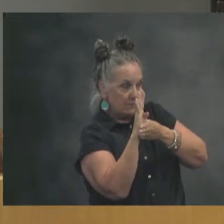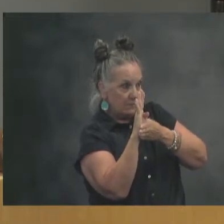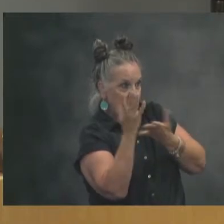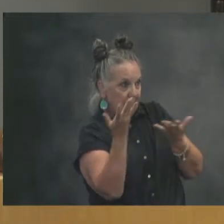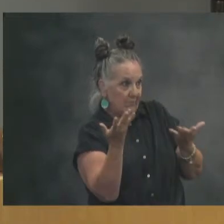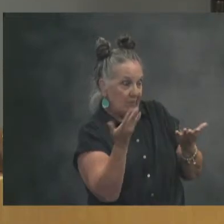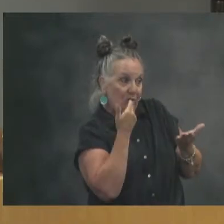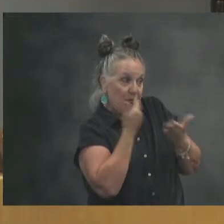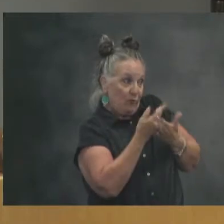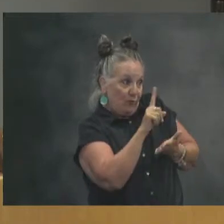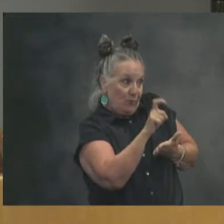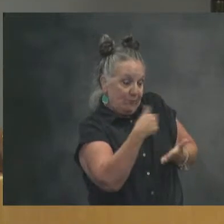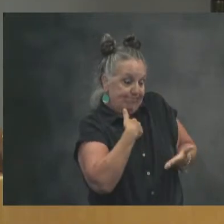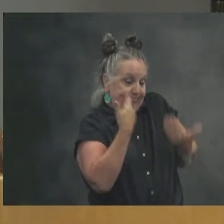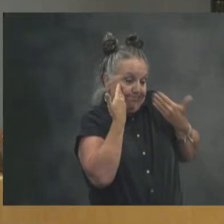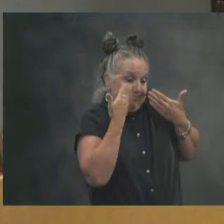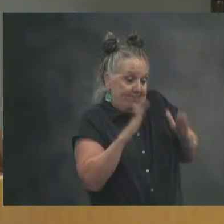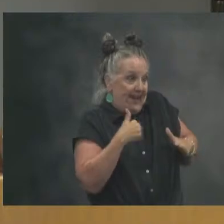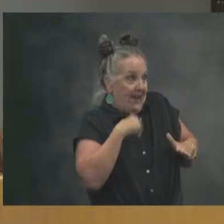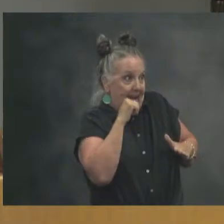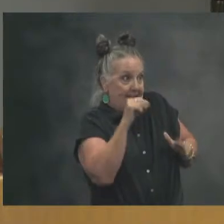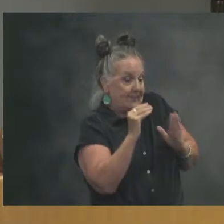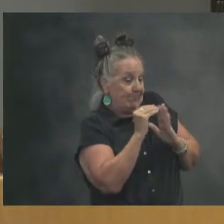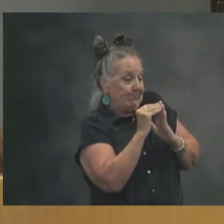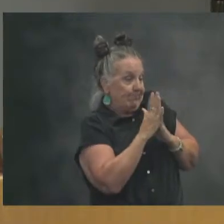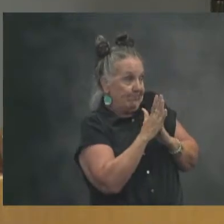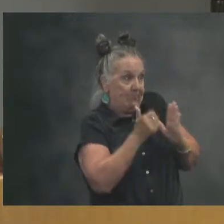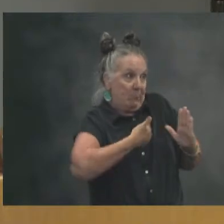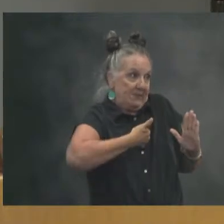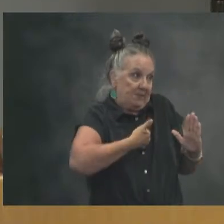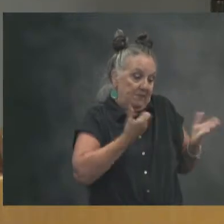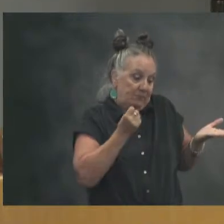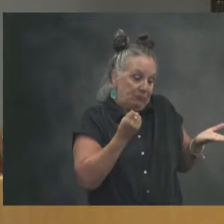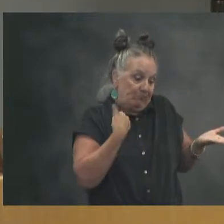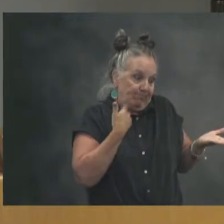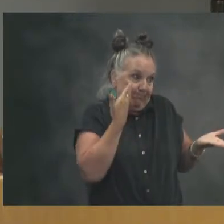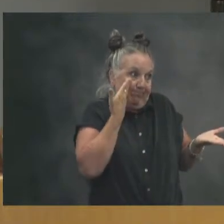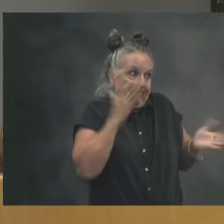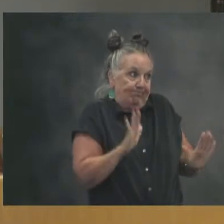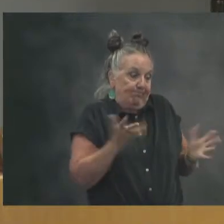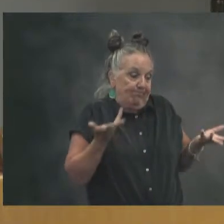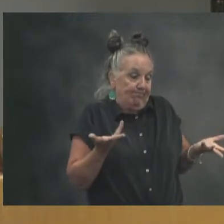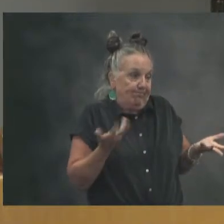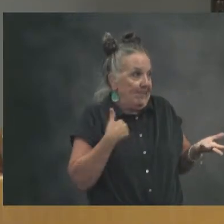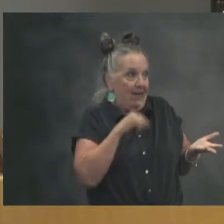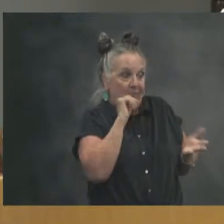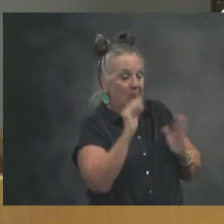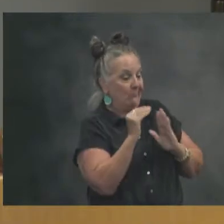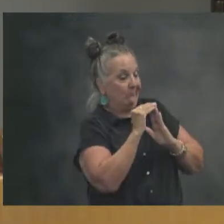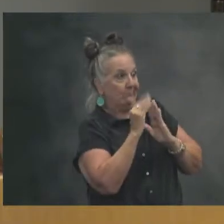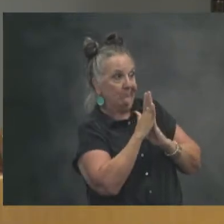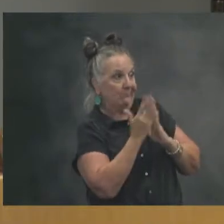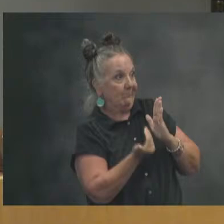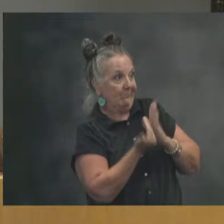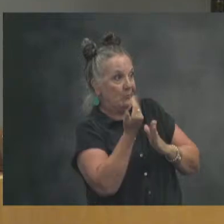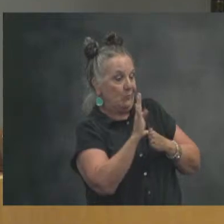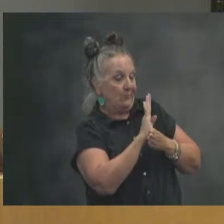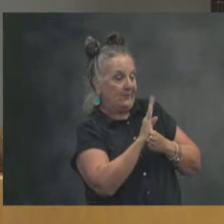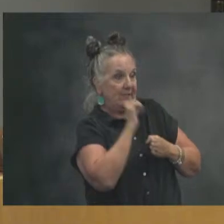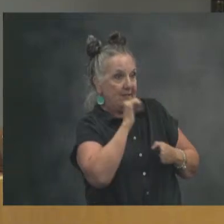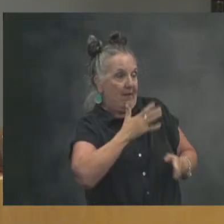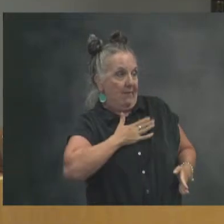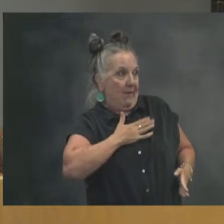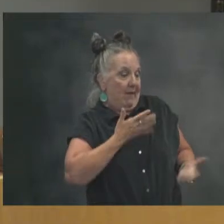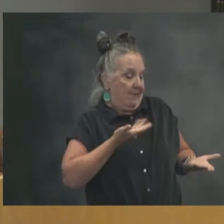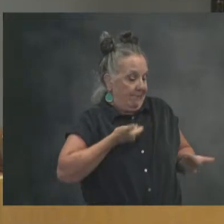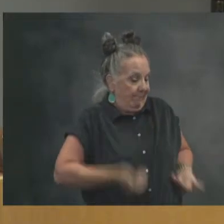is a good one. I don't know. I didn't place it under new business. I don't place the items, so that's not something that